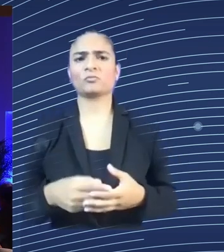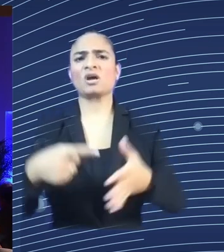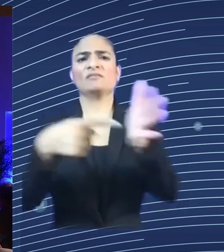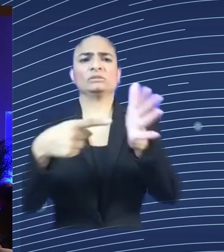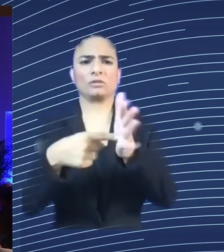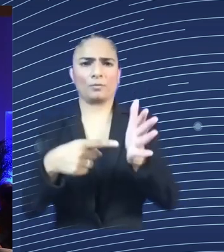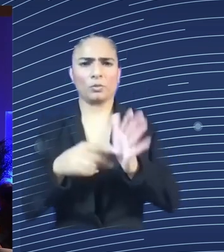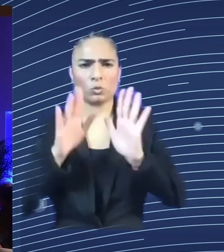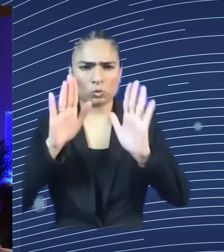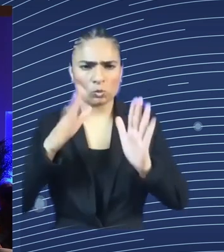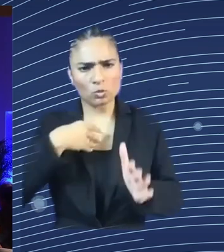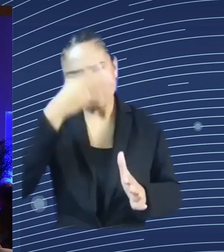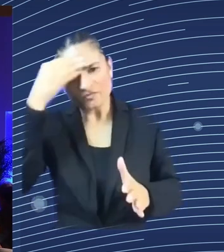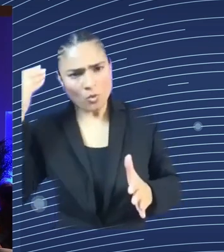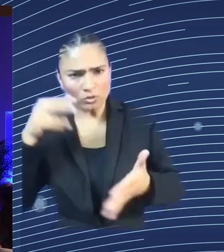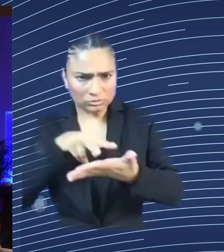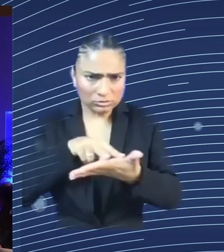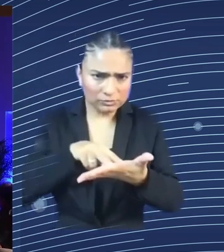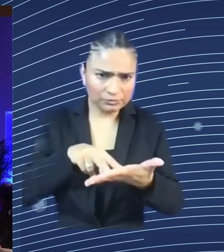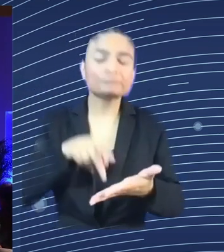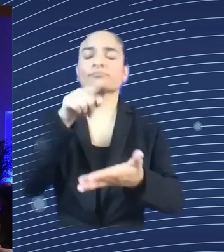for People with Disabilities. Welcome.